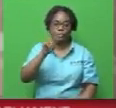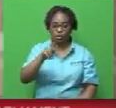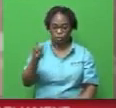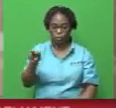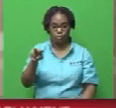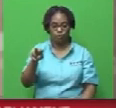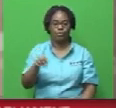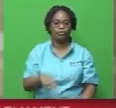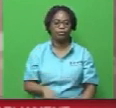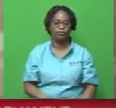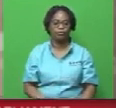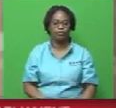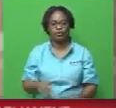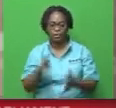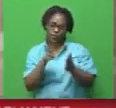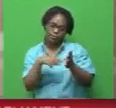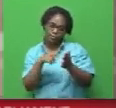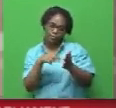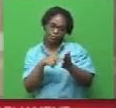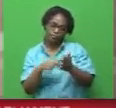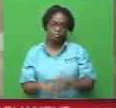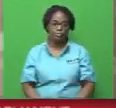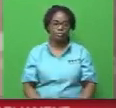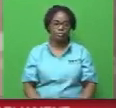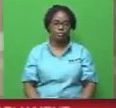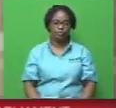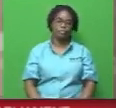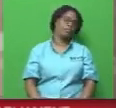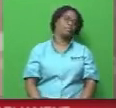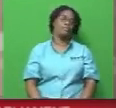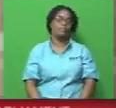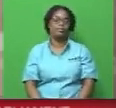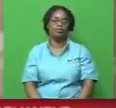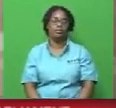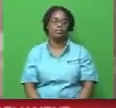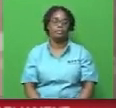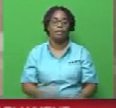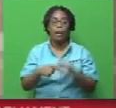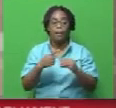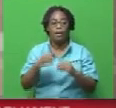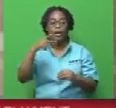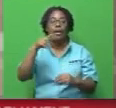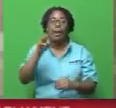Tribunal when they examined that whole incident involving the interference of a PNM Attorney